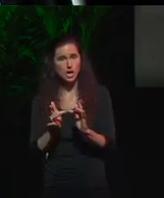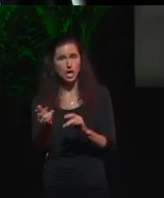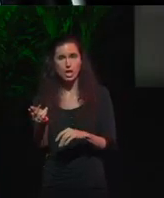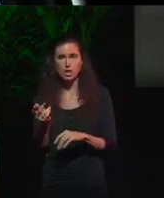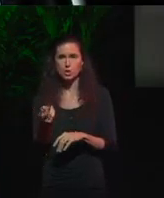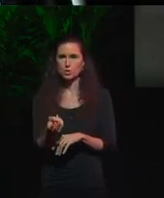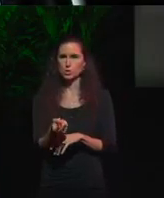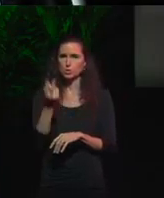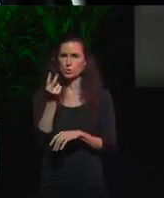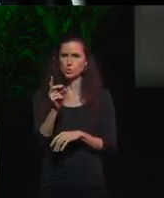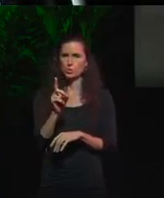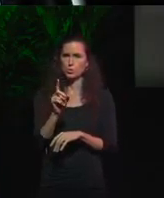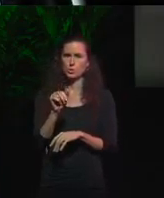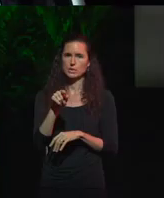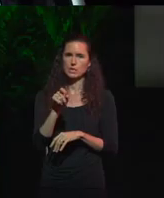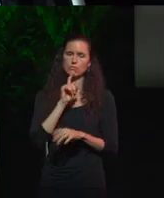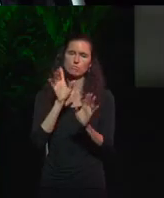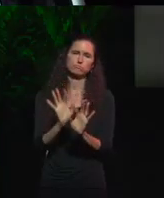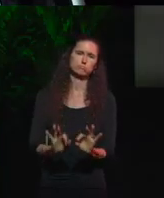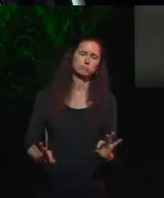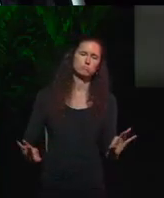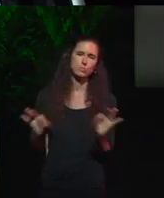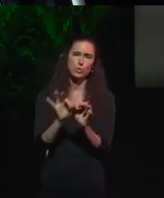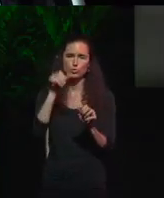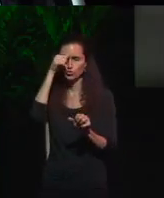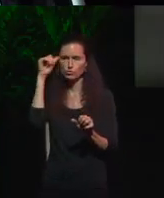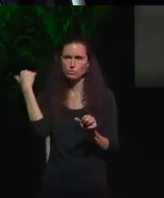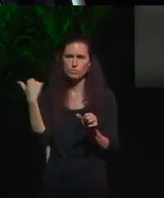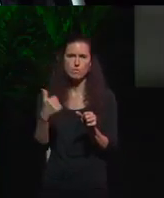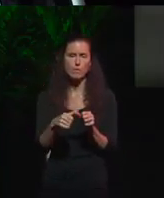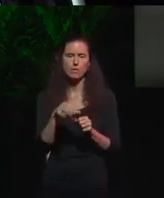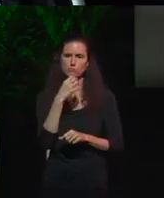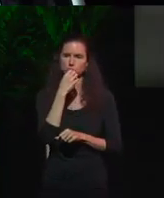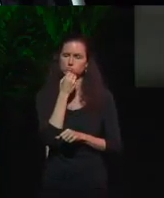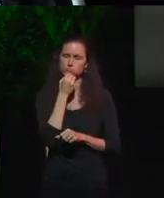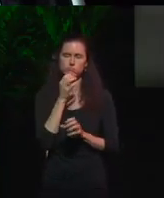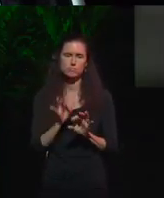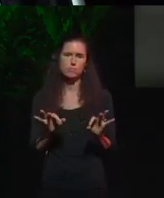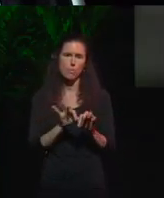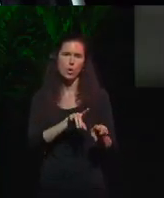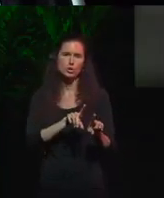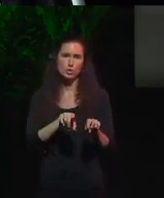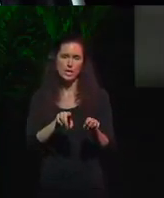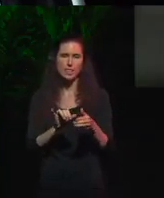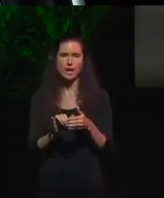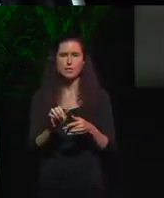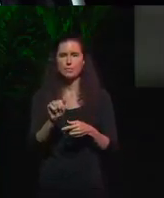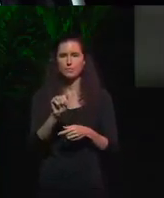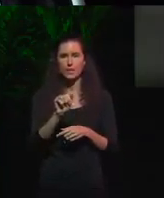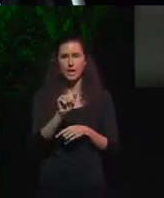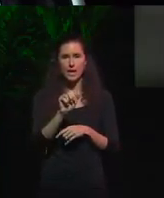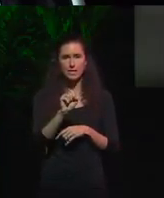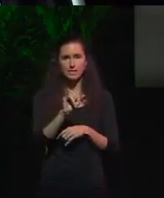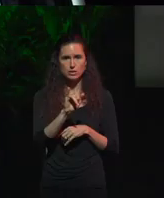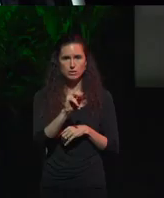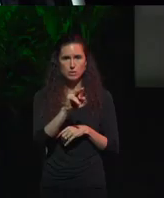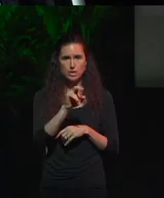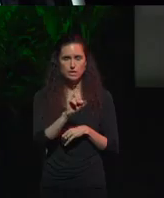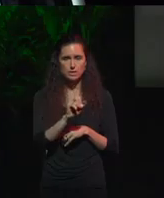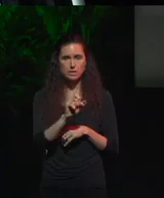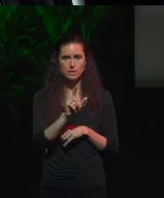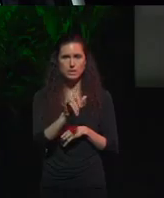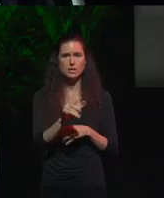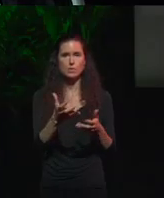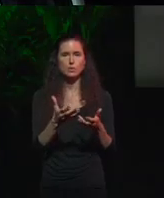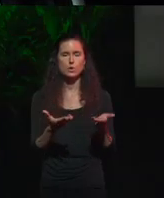2 dates, if you can please hold that time dear for your faculty to attend those. Asynchronously, we are looking to also offer